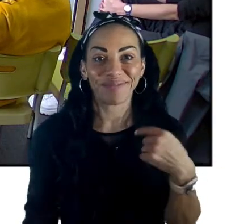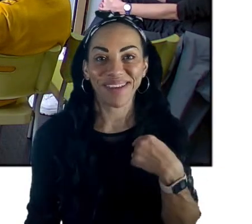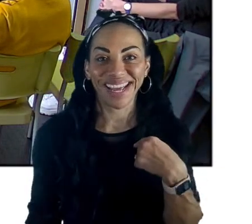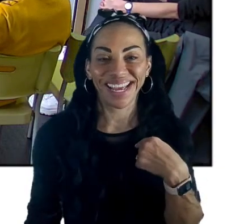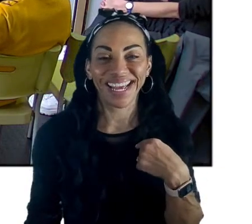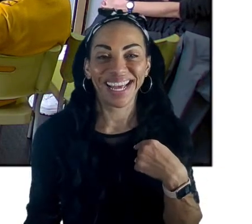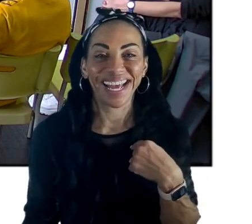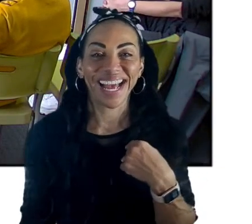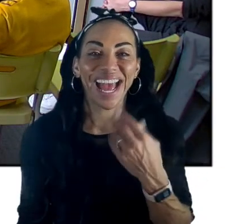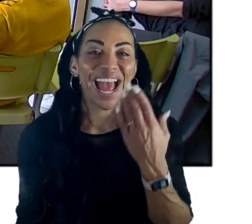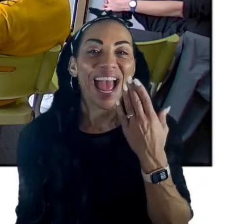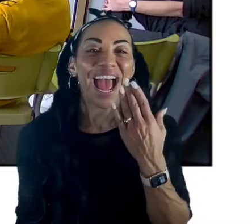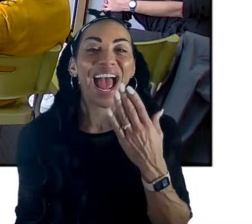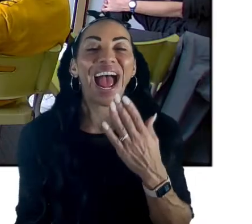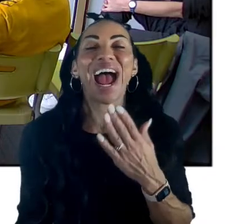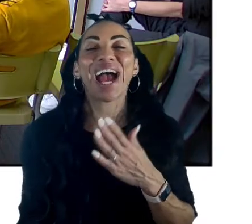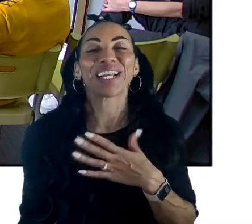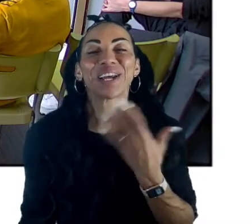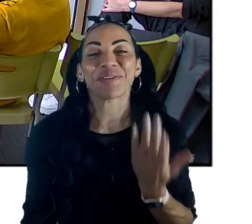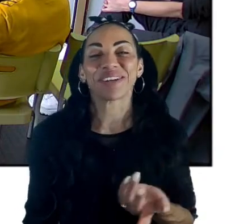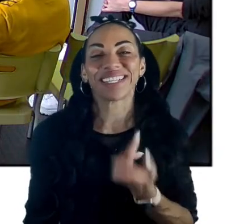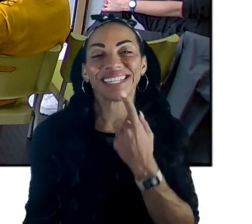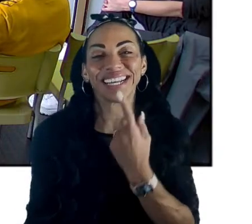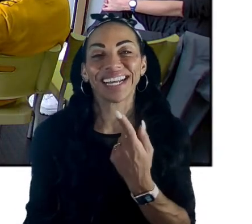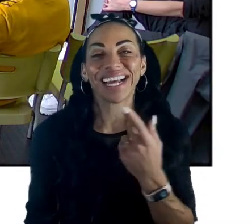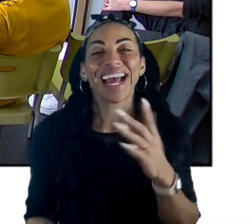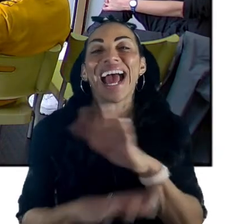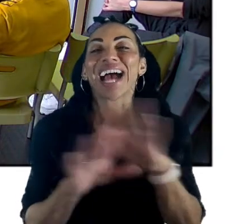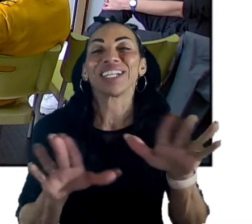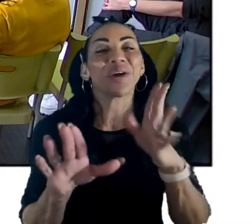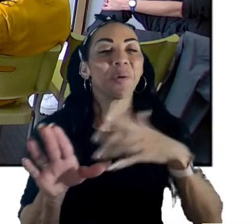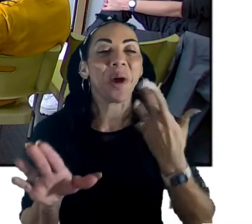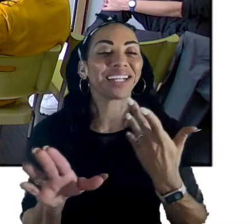one because I don't want to be inundated with messages from you all.